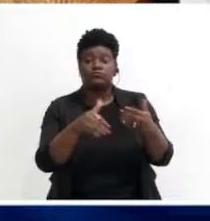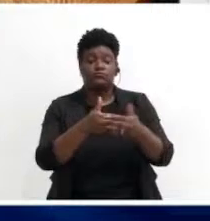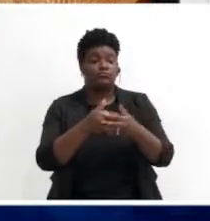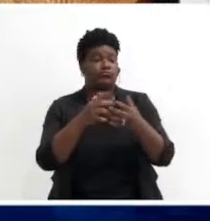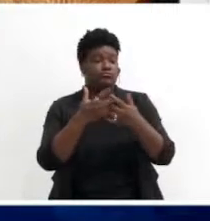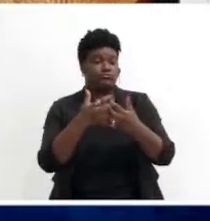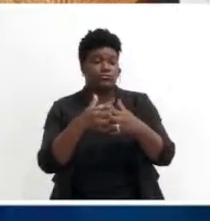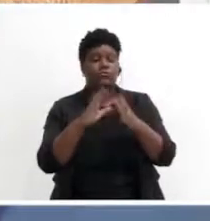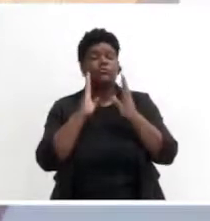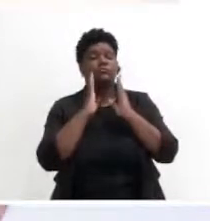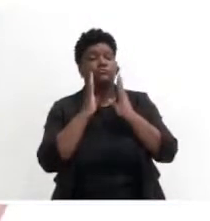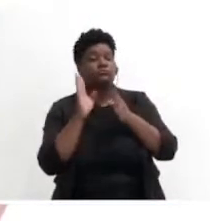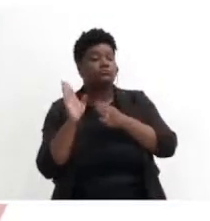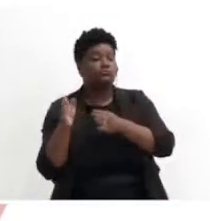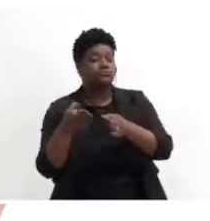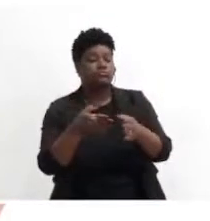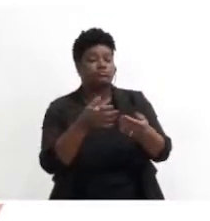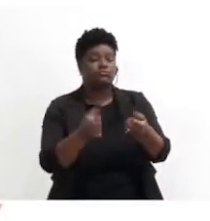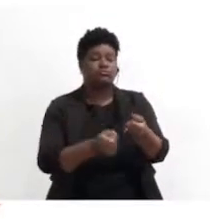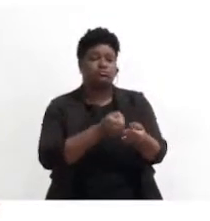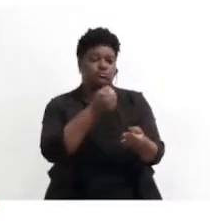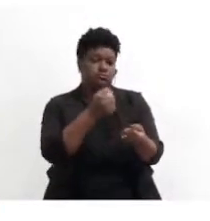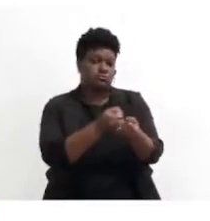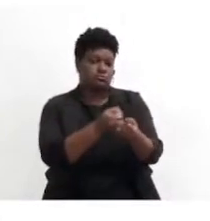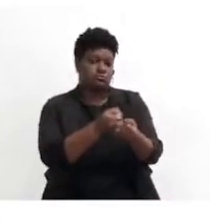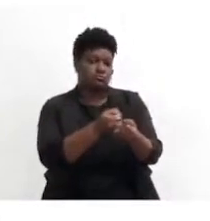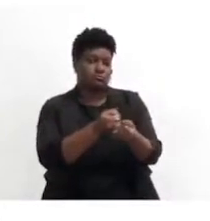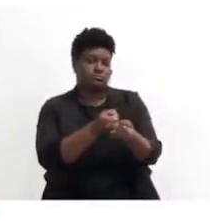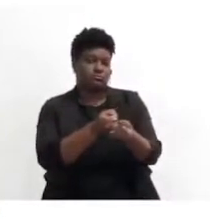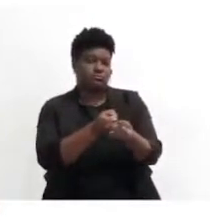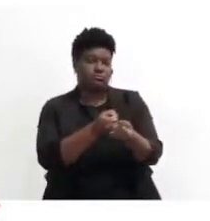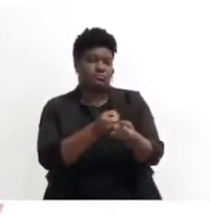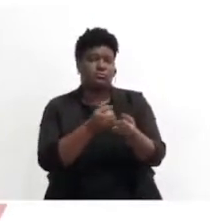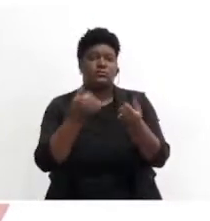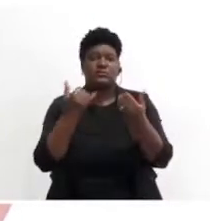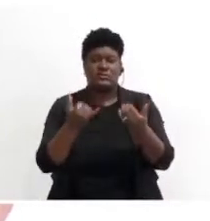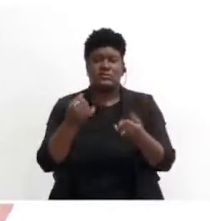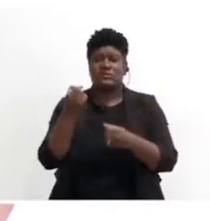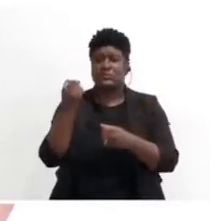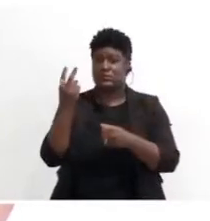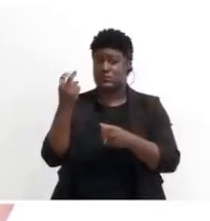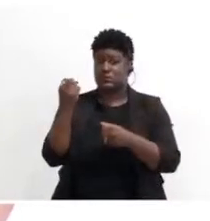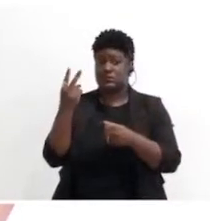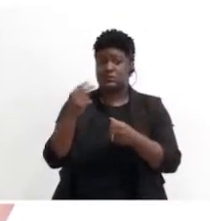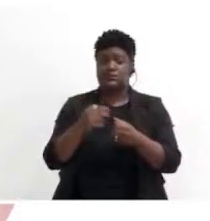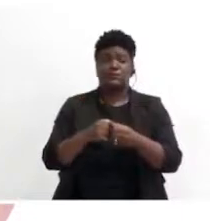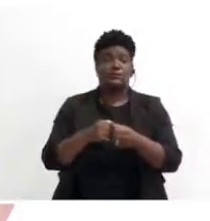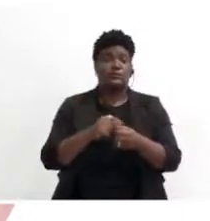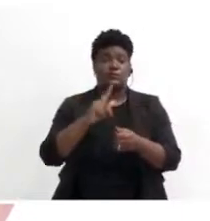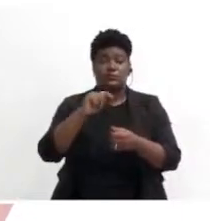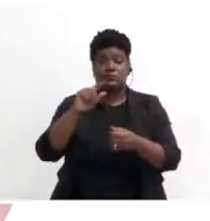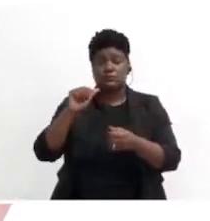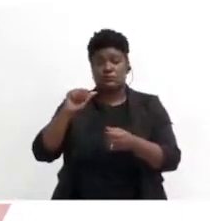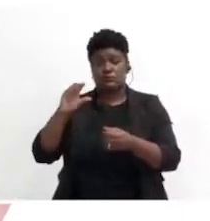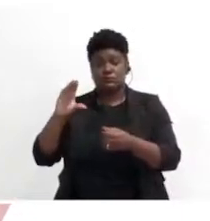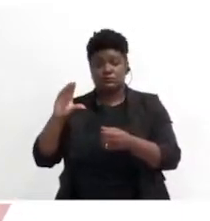12 high stacks of using this hybrid bonding technology.